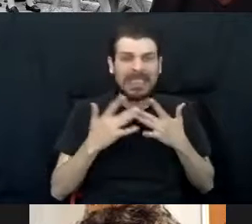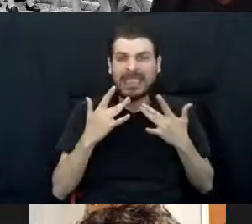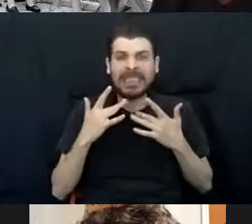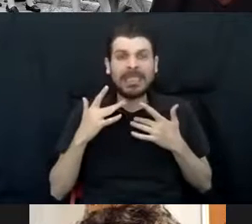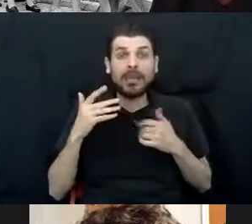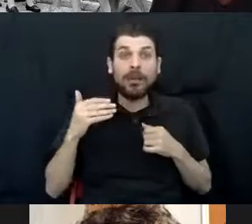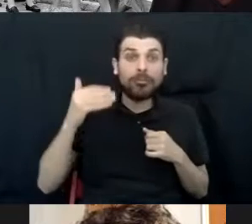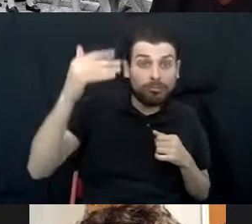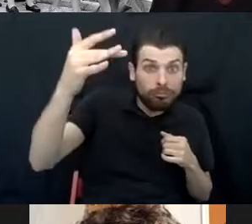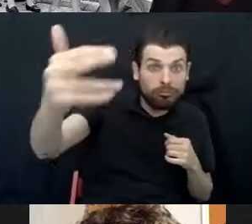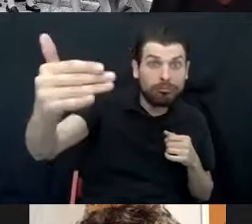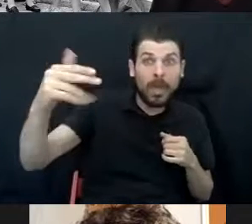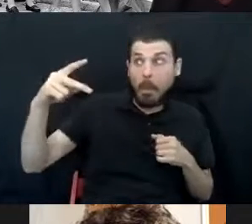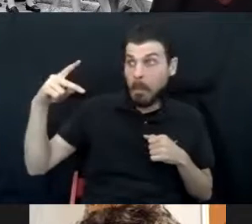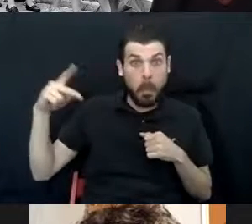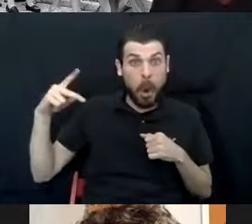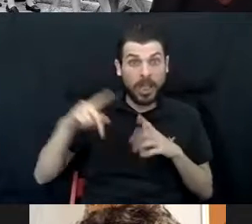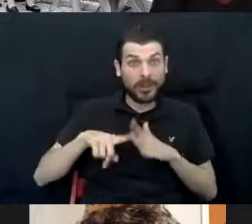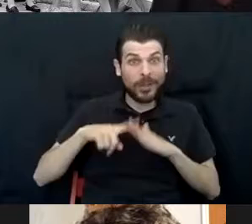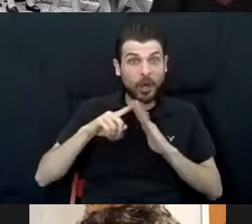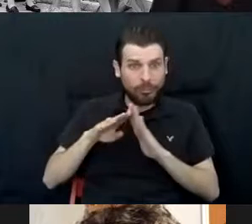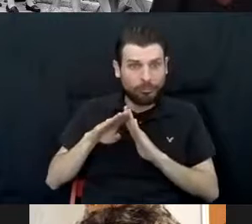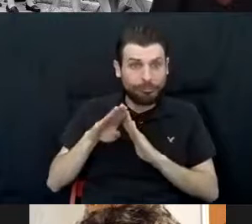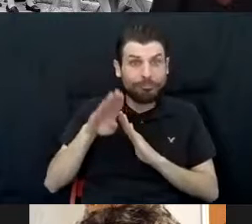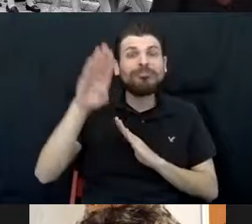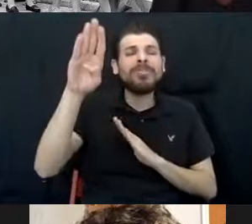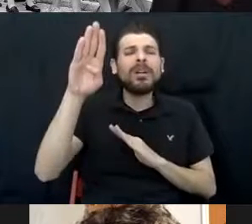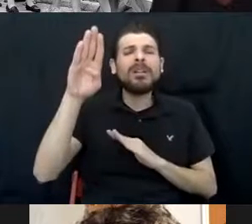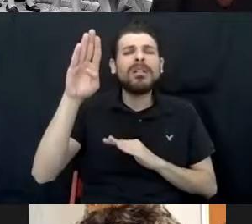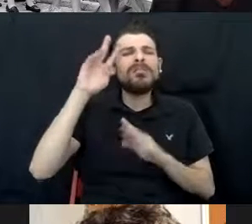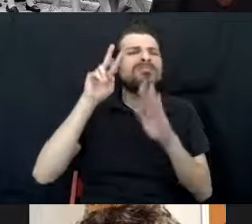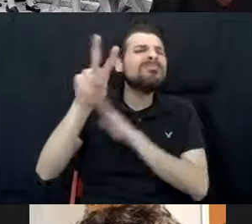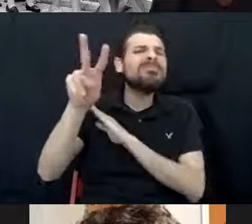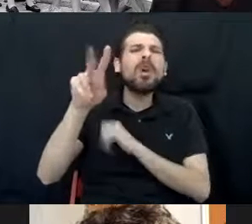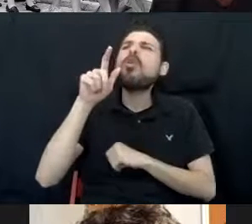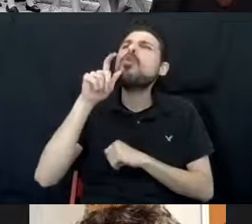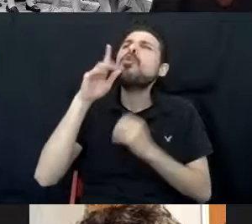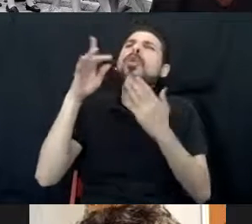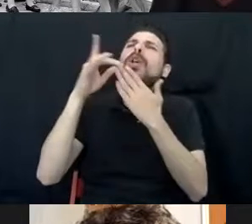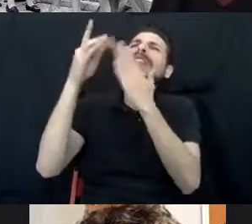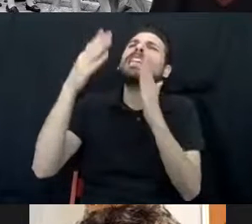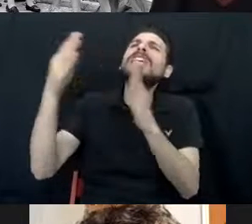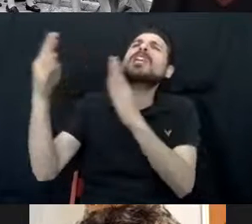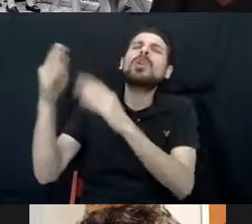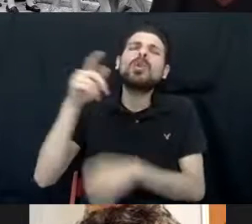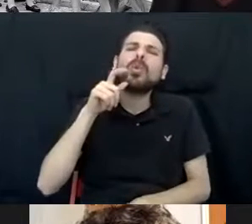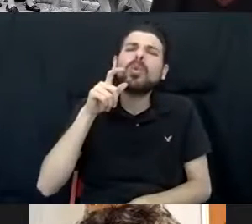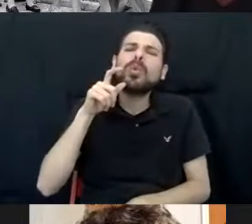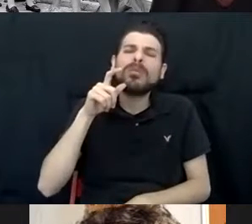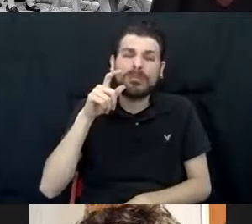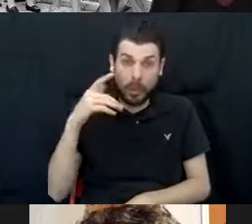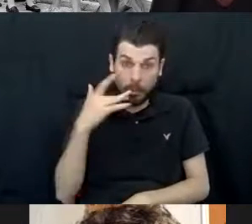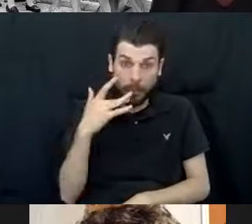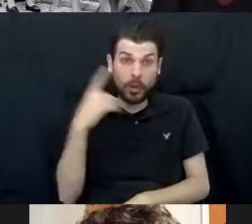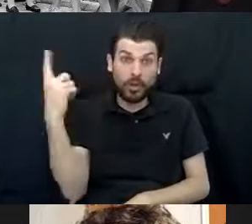this, who do we want to be leading this town? Someone who has been very slow to help the people